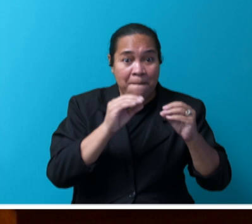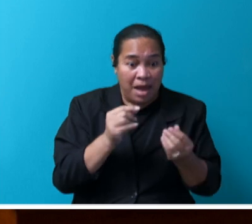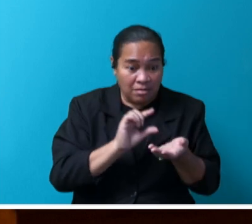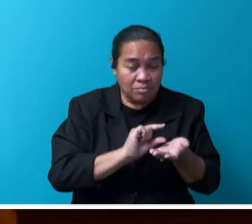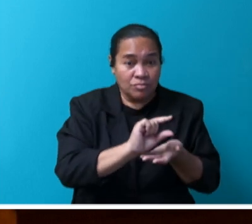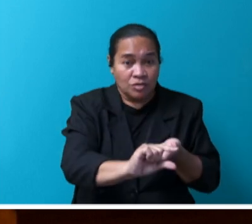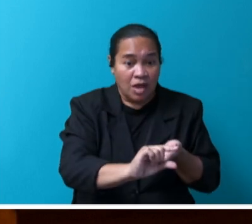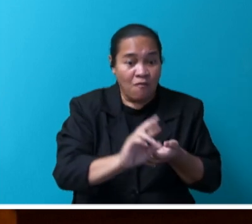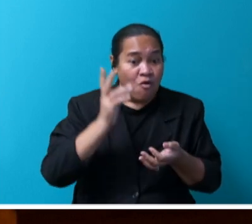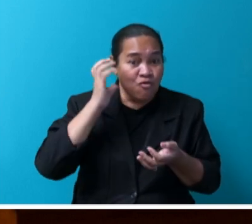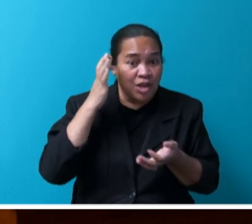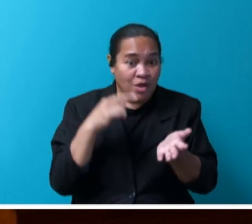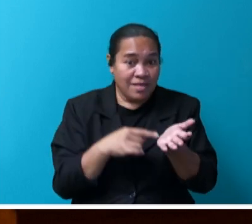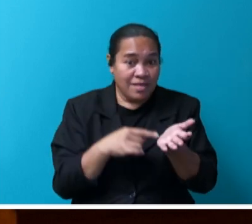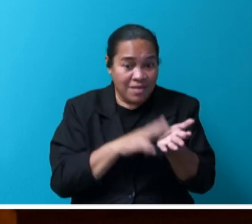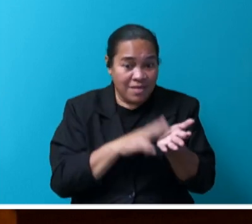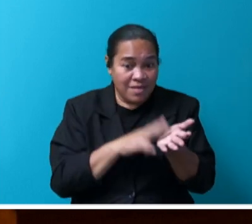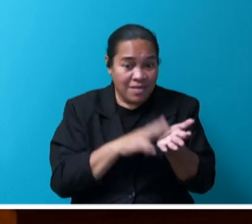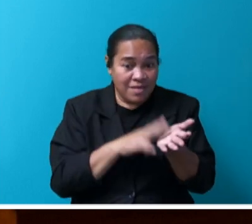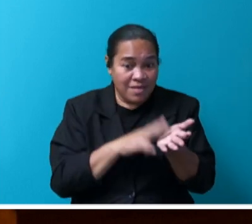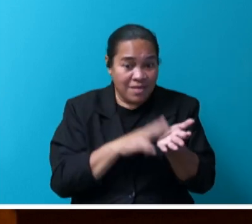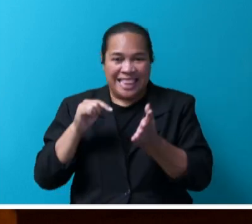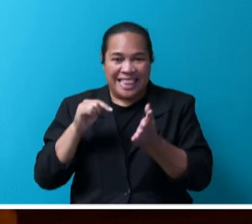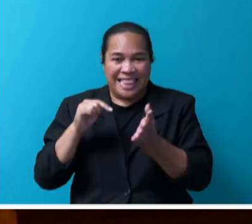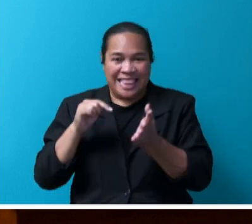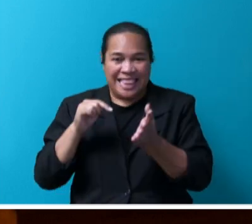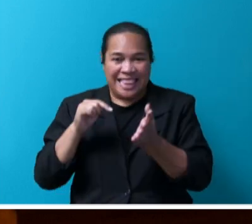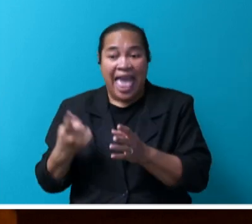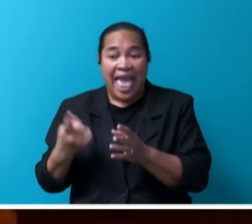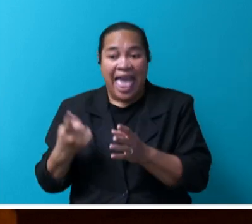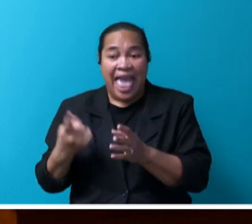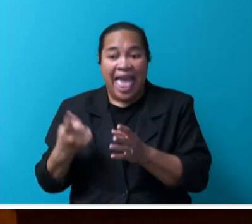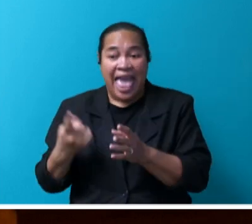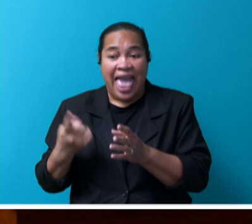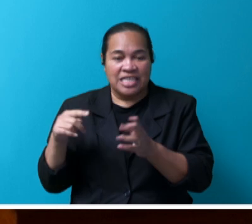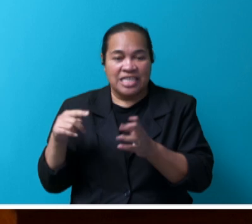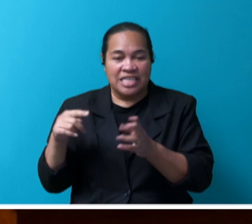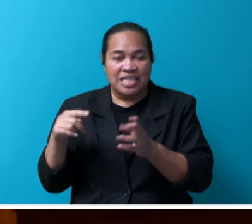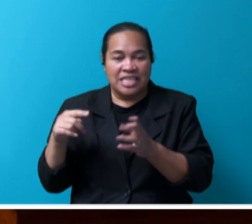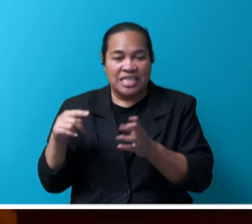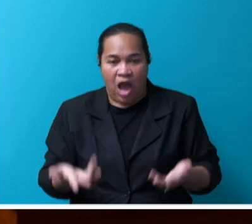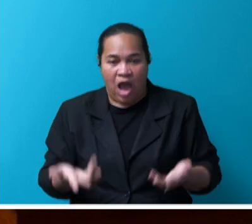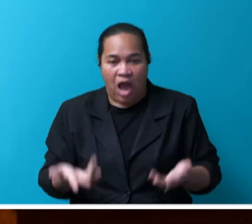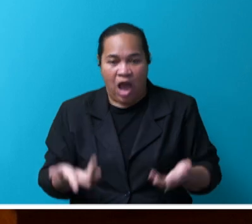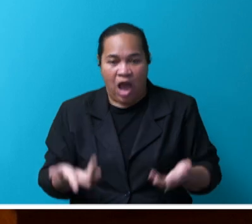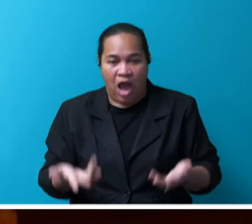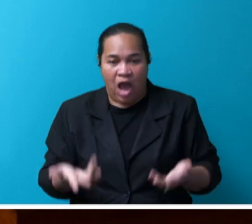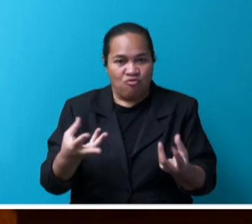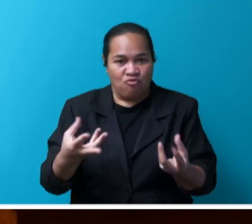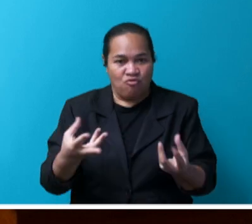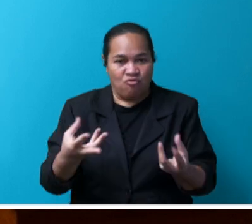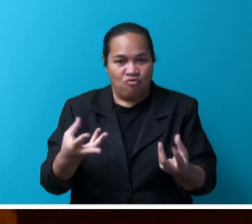In broader terms, Mr. Speaker, the grant aims to raise the standard of quality broadcasting, offering